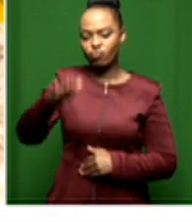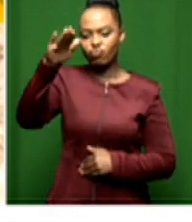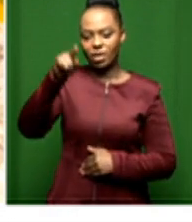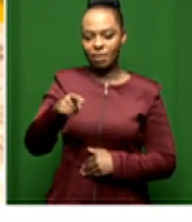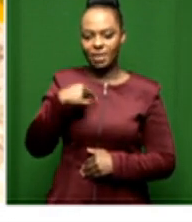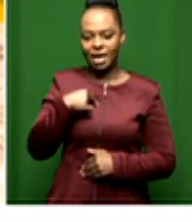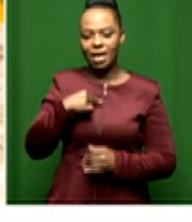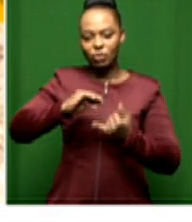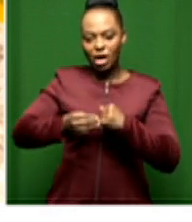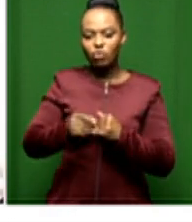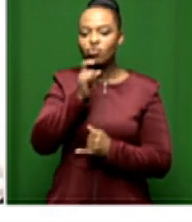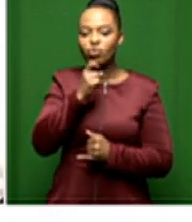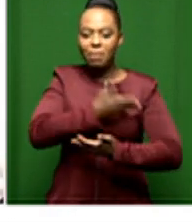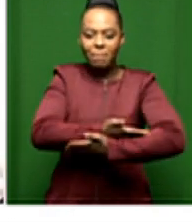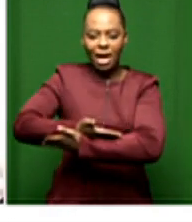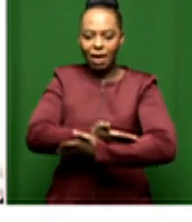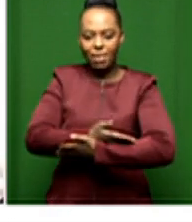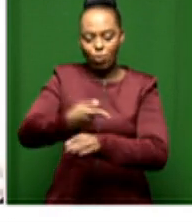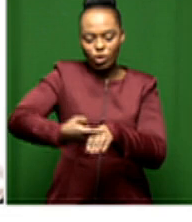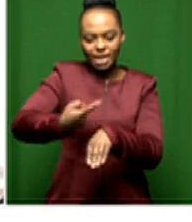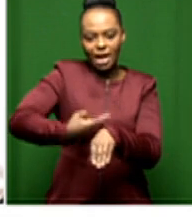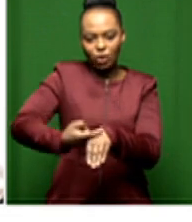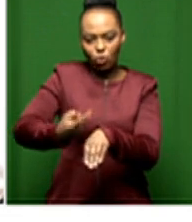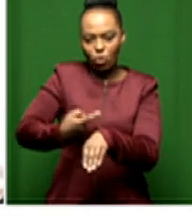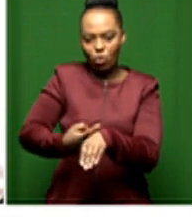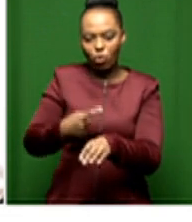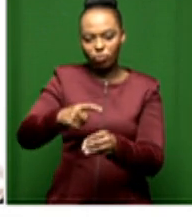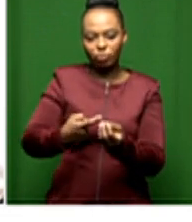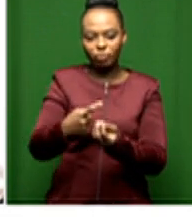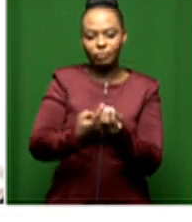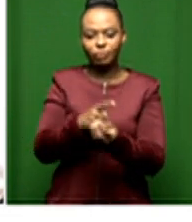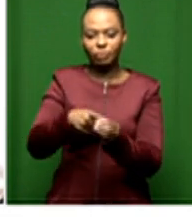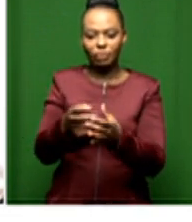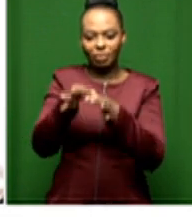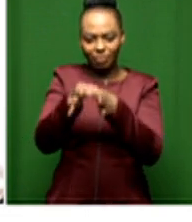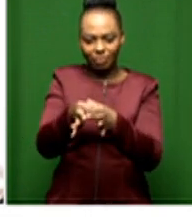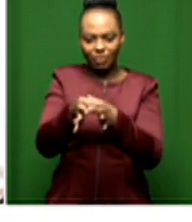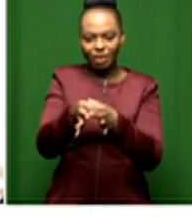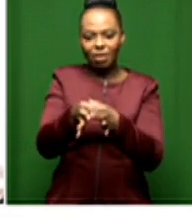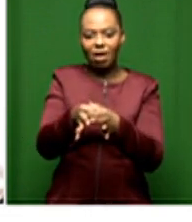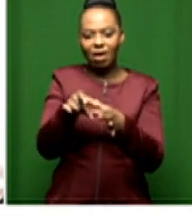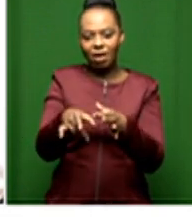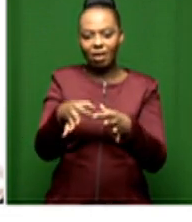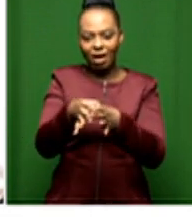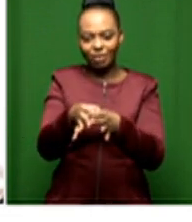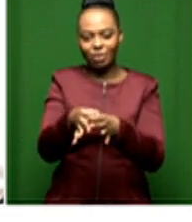them a bit, put some garlic, put some herbs, put some butter, and put some bacon on top, put it in the